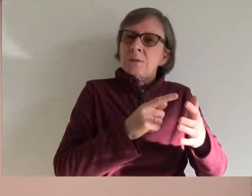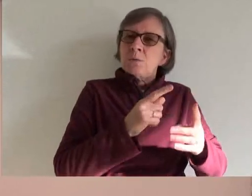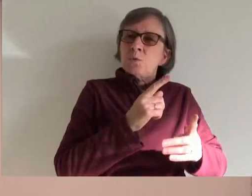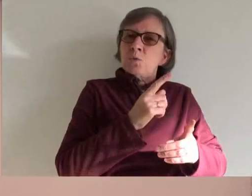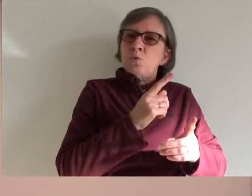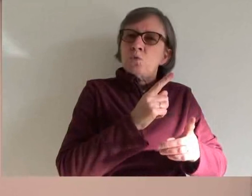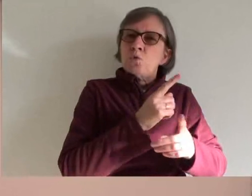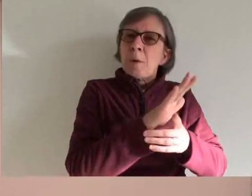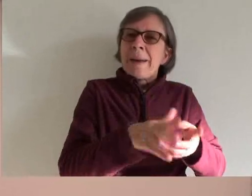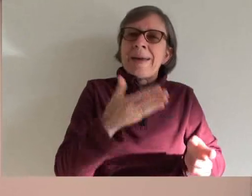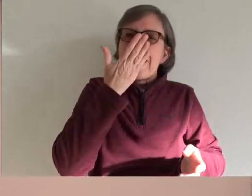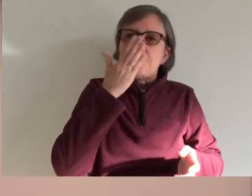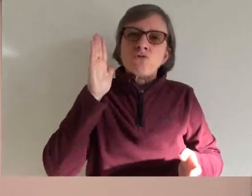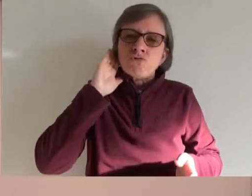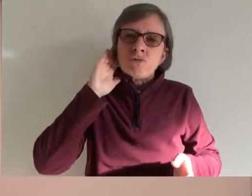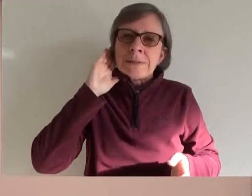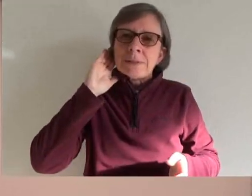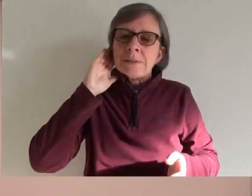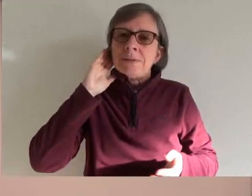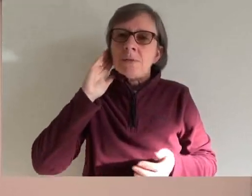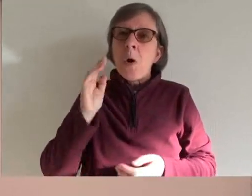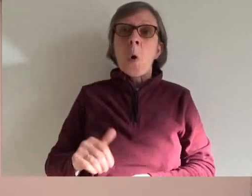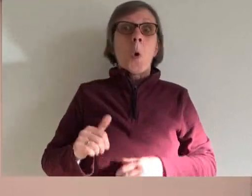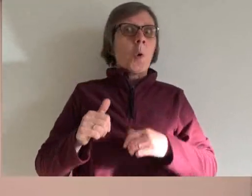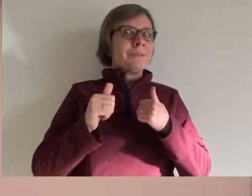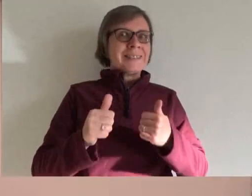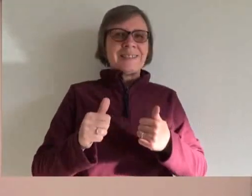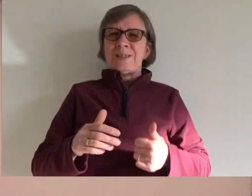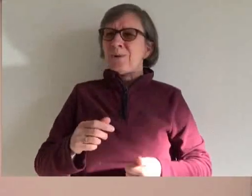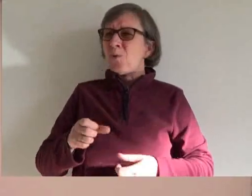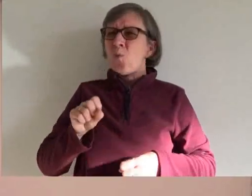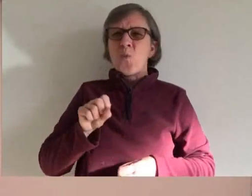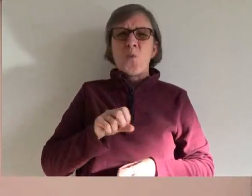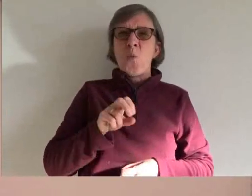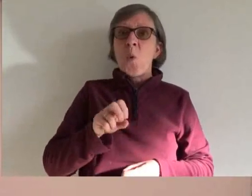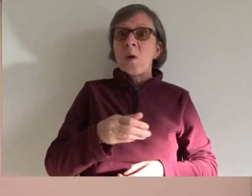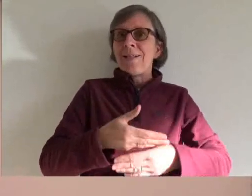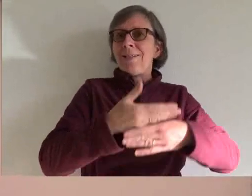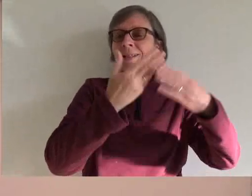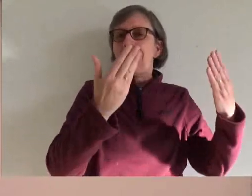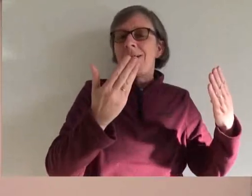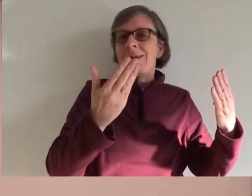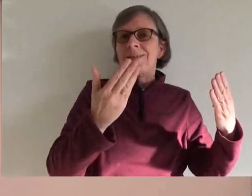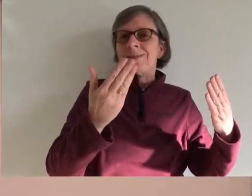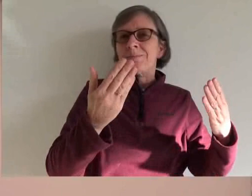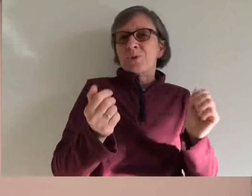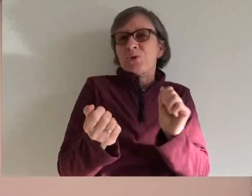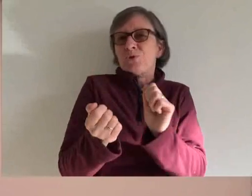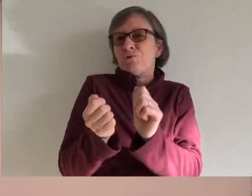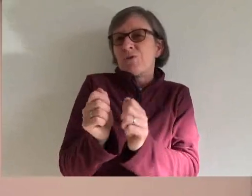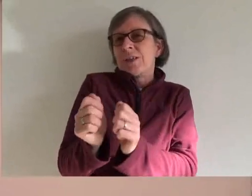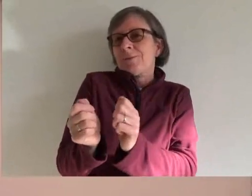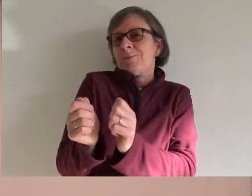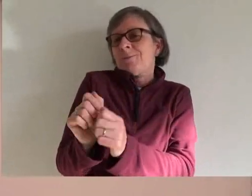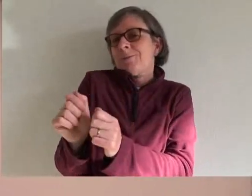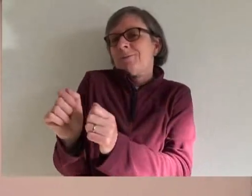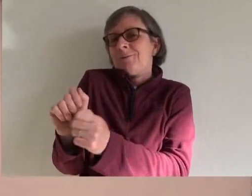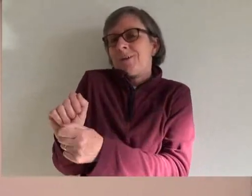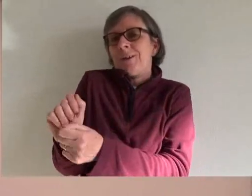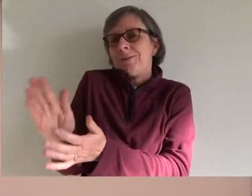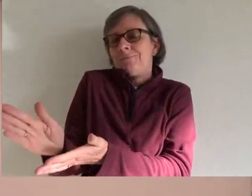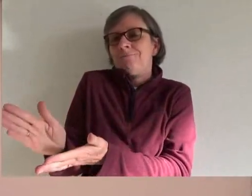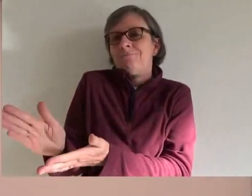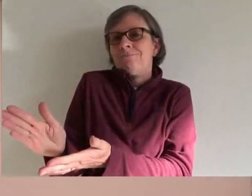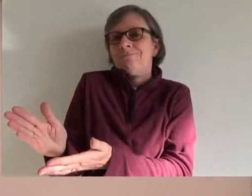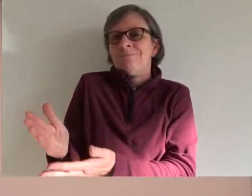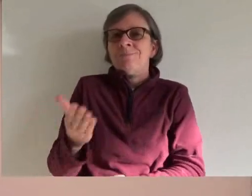pretending to walk in the light, these people that were trying to infiltrate the church with false teaching. They were altering the gospel of Jesus.